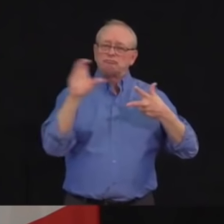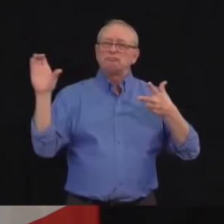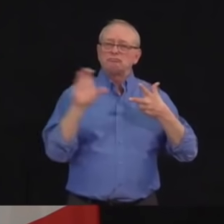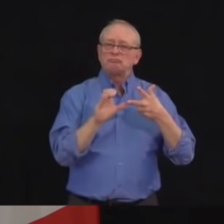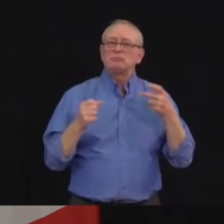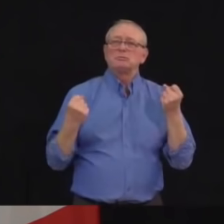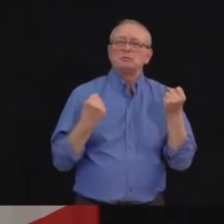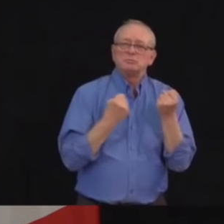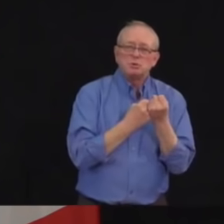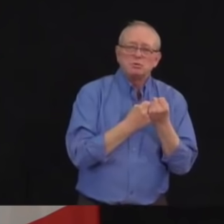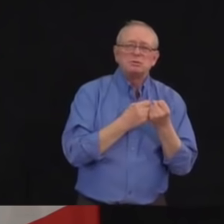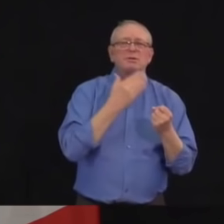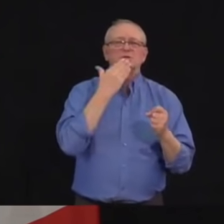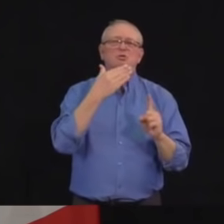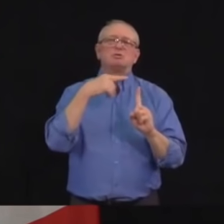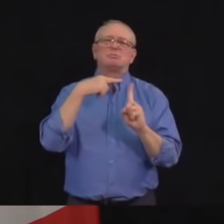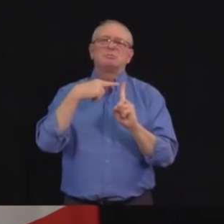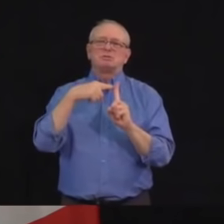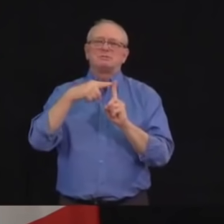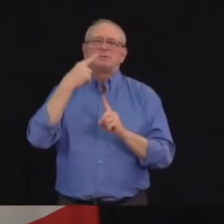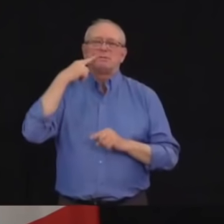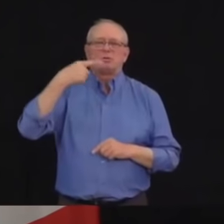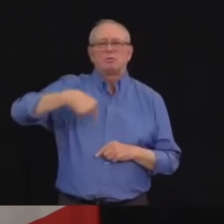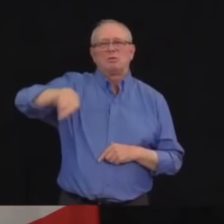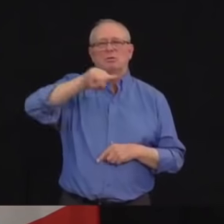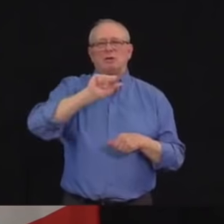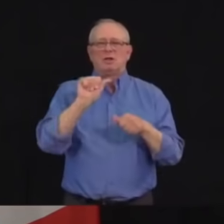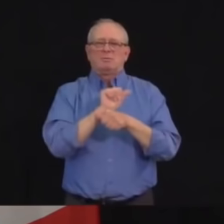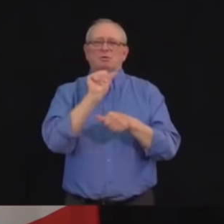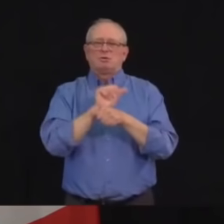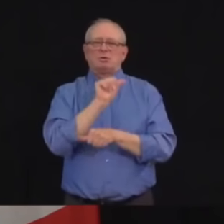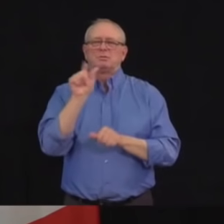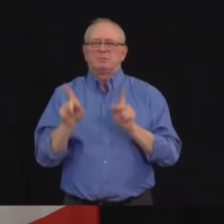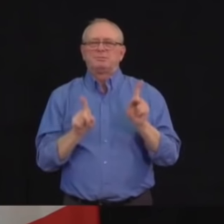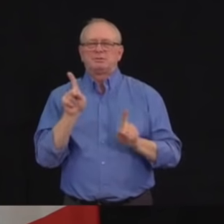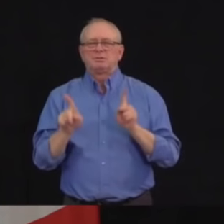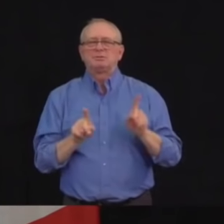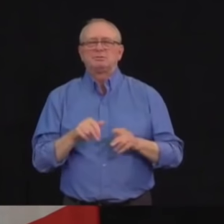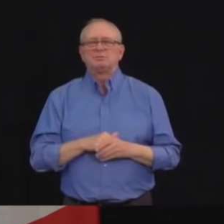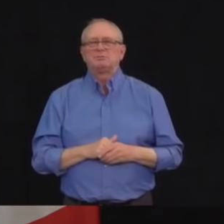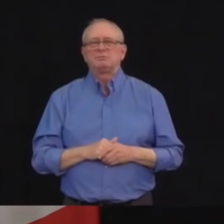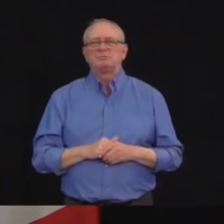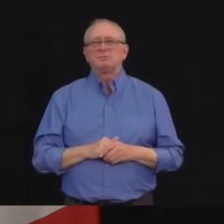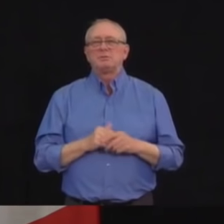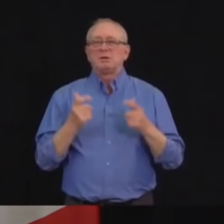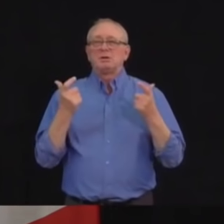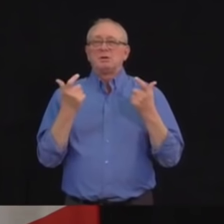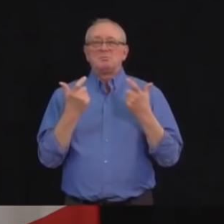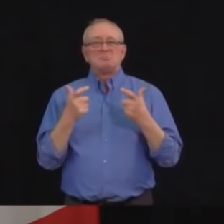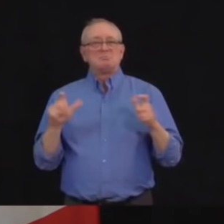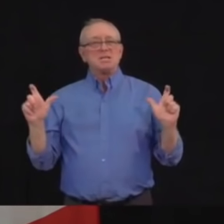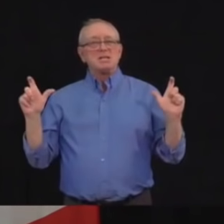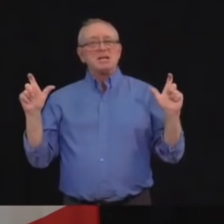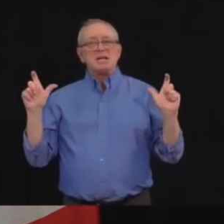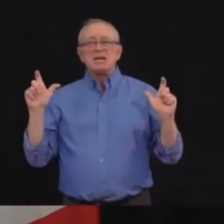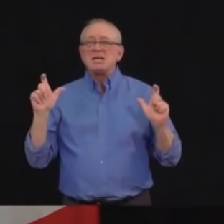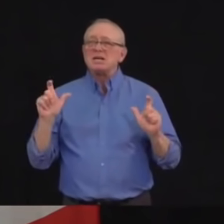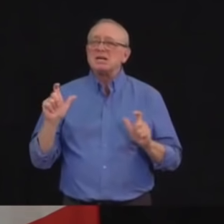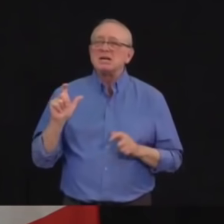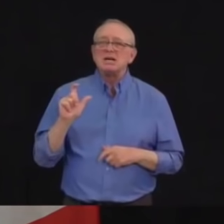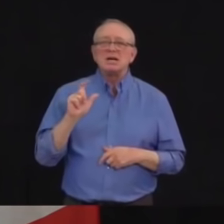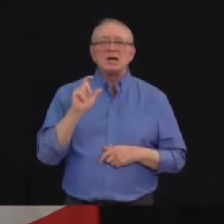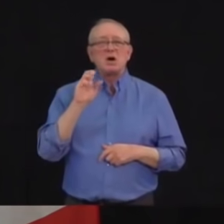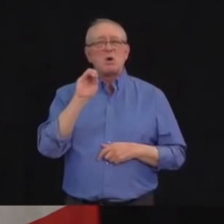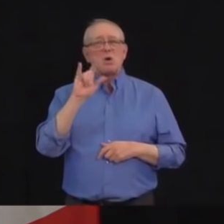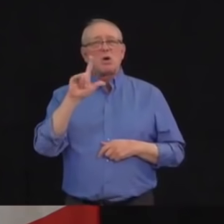largest industry, in fact, the country's largest subsector. And let me just remind, first of all, I want to thank the Prime